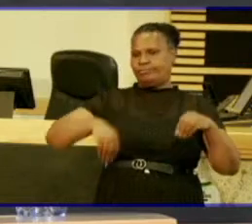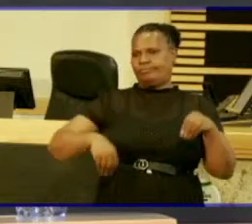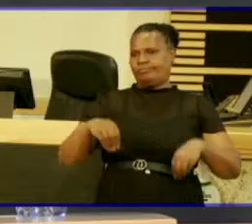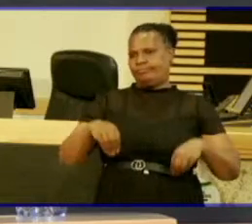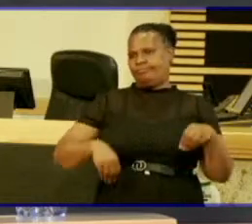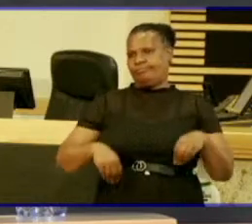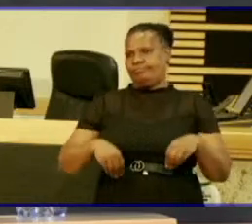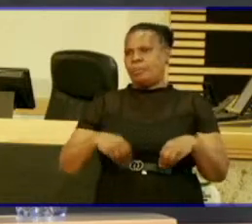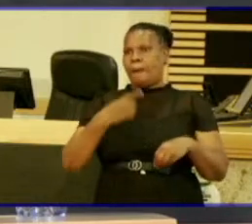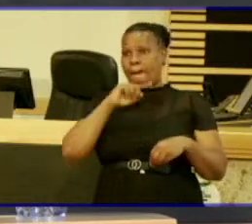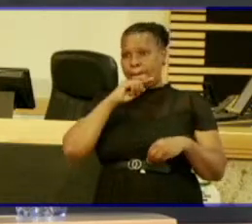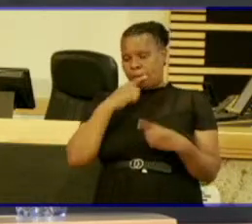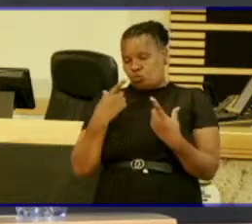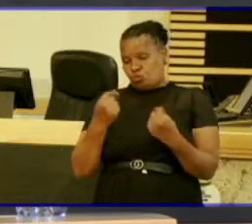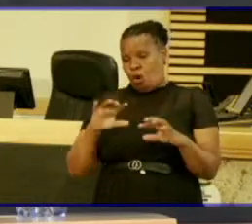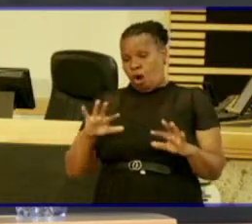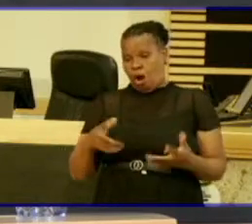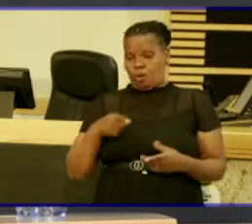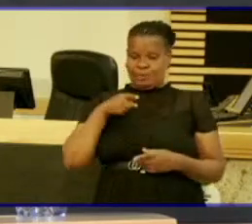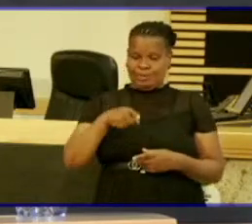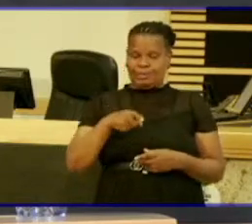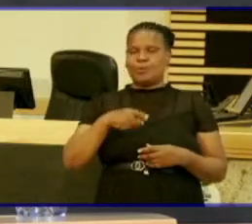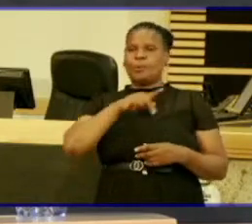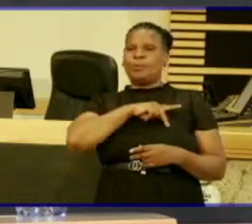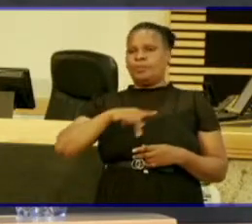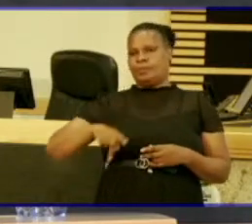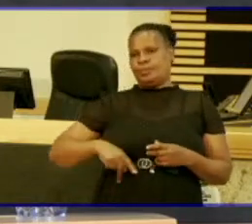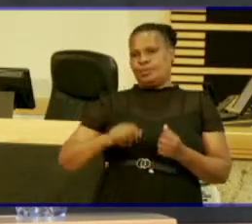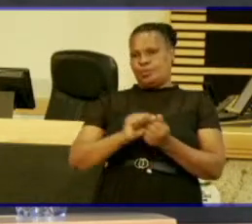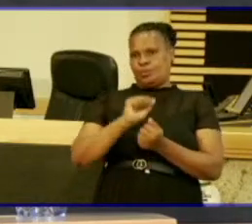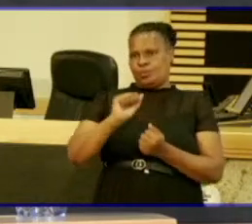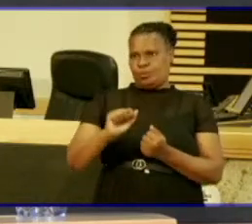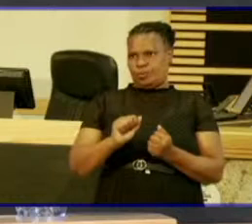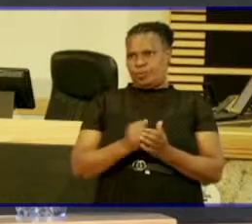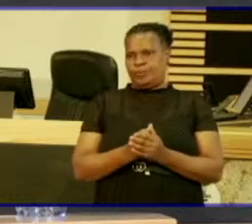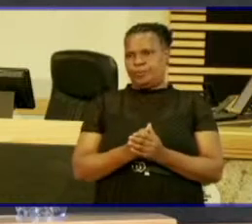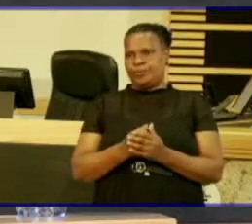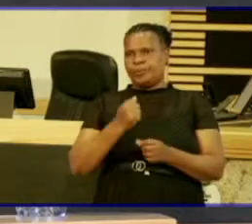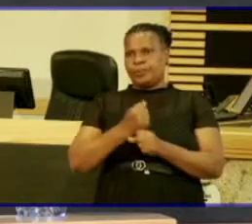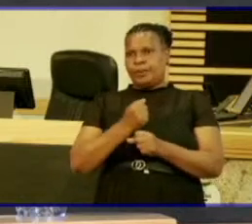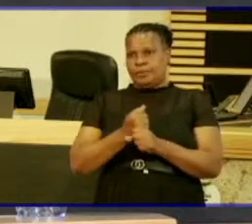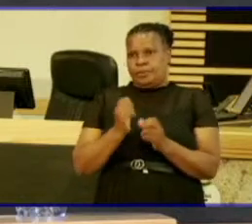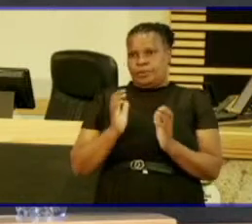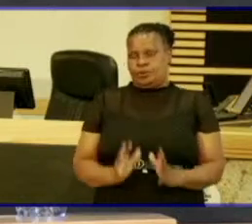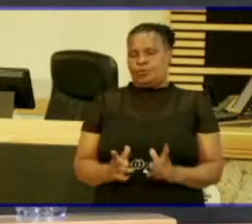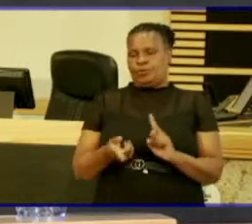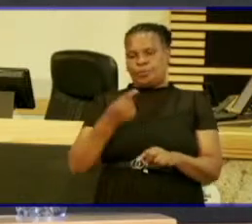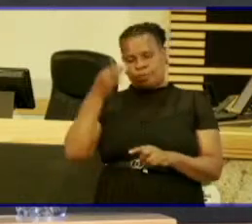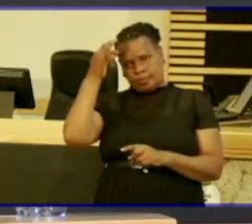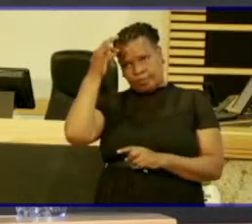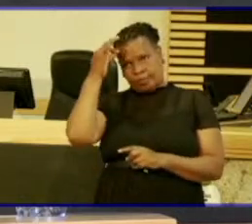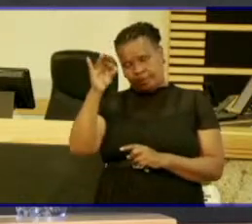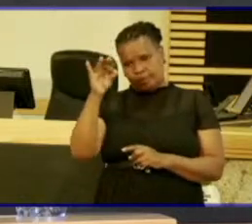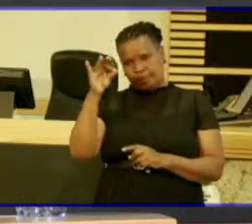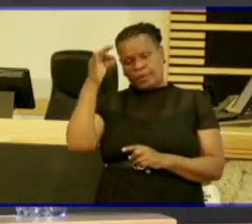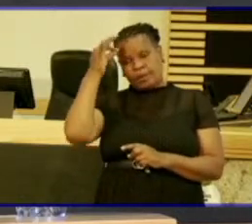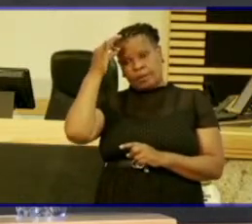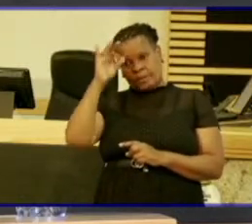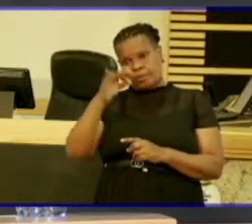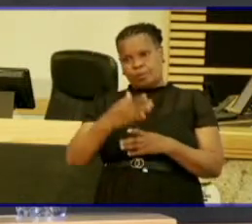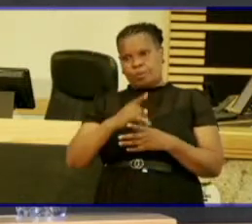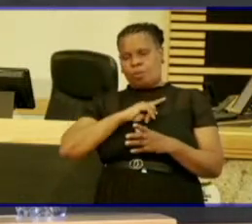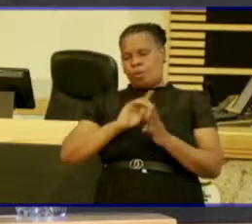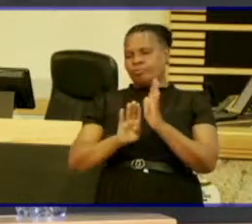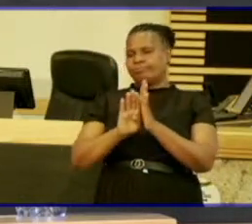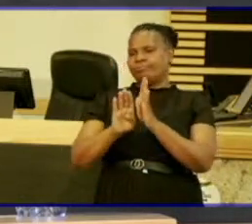by the Premier. Since the passing of the Act prohibiting government officials from doing business with government, our province has progressed